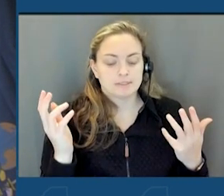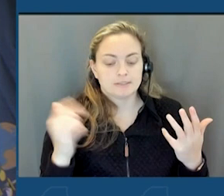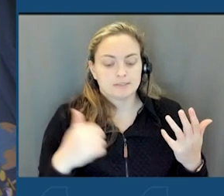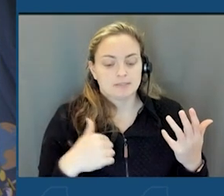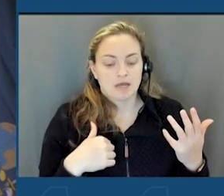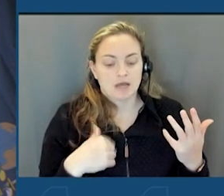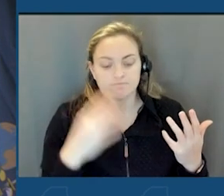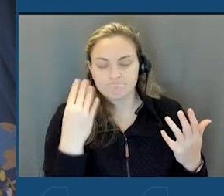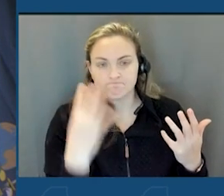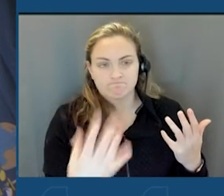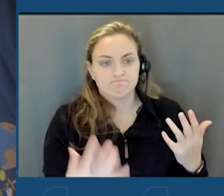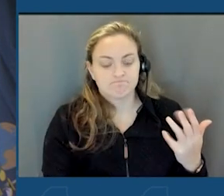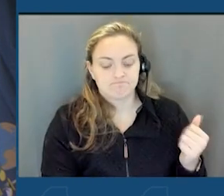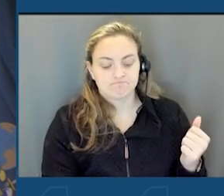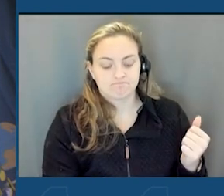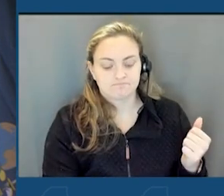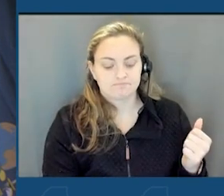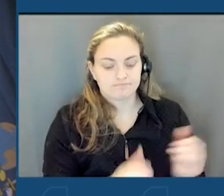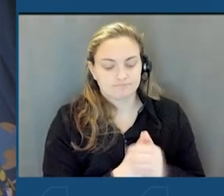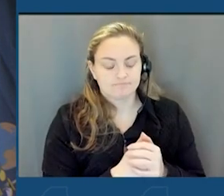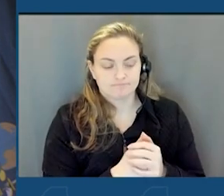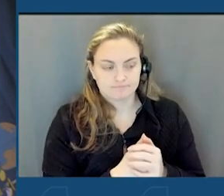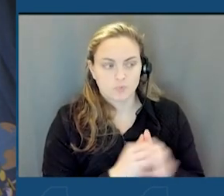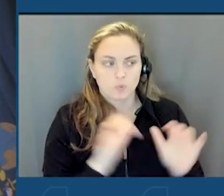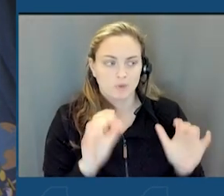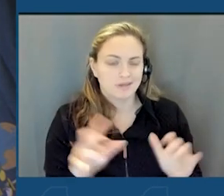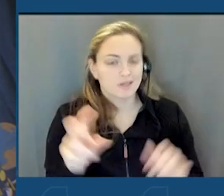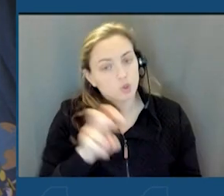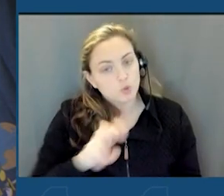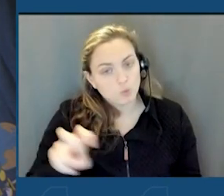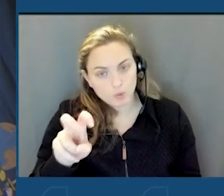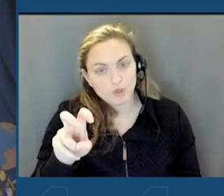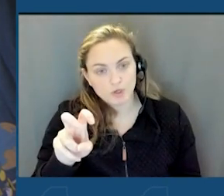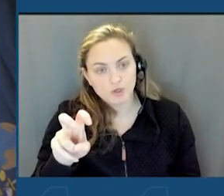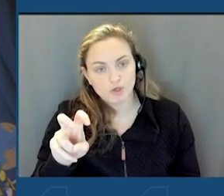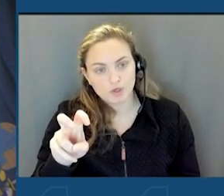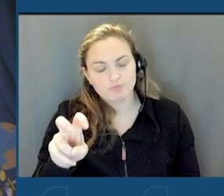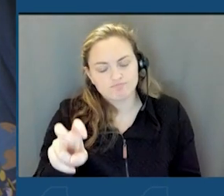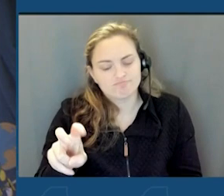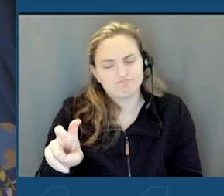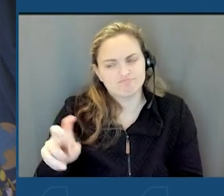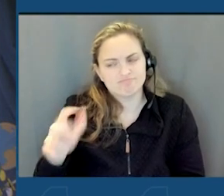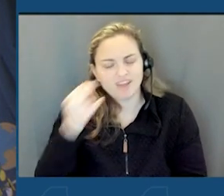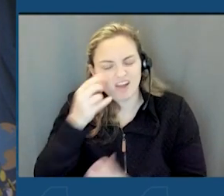tell you, we did do a tour, as the governor mentioned, and